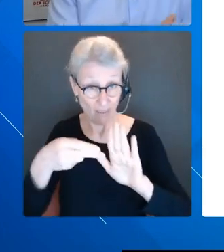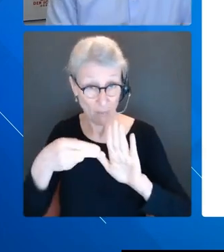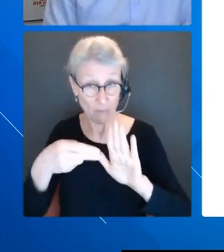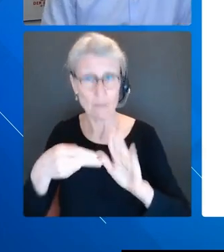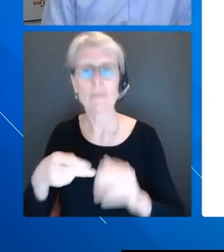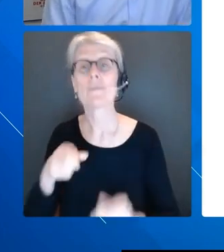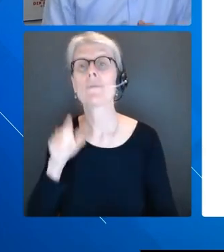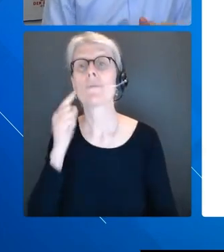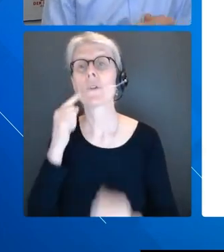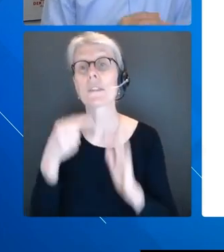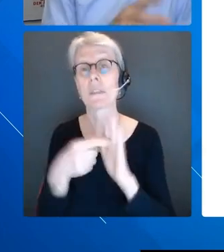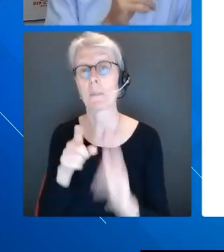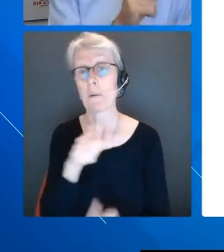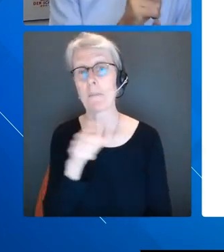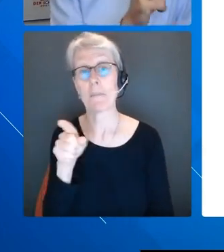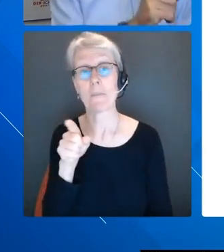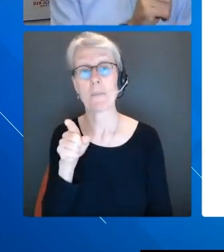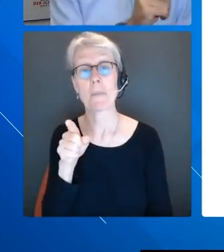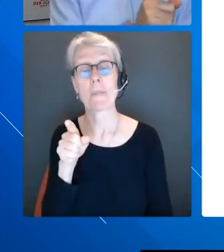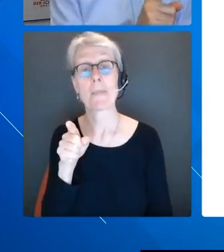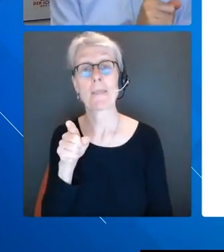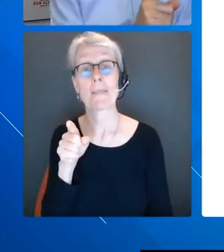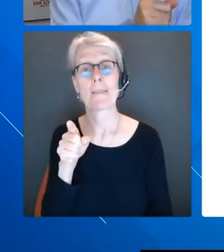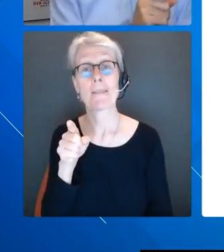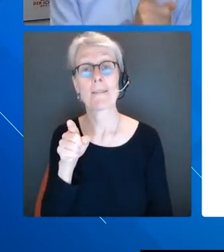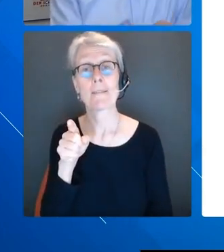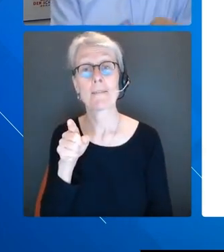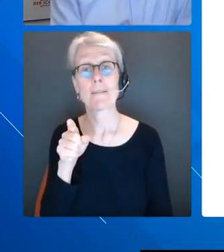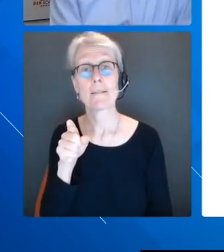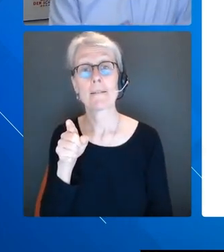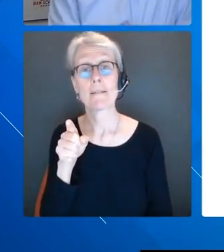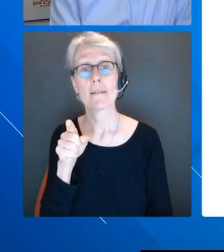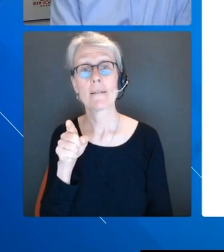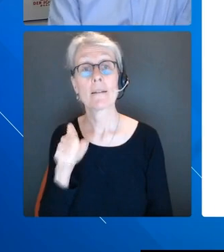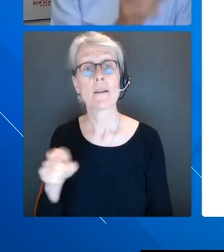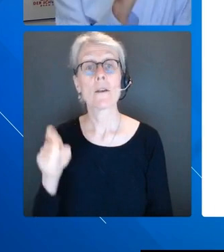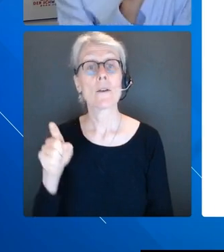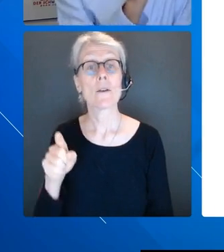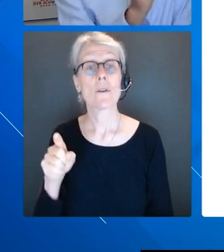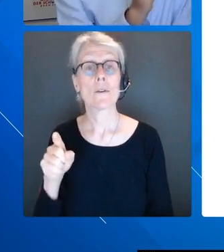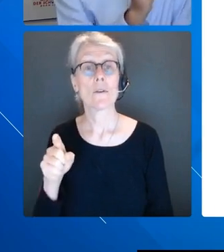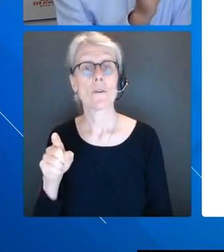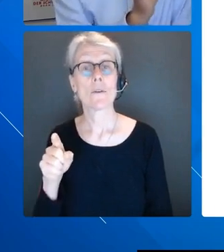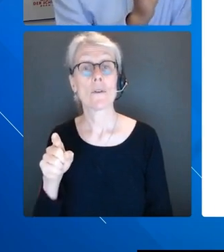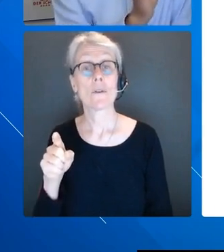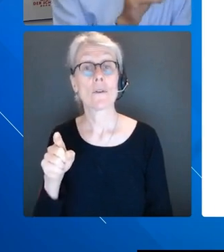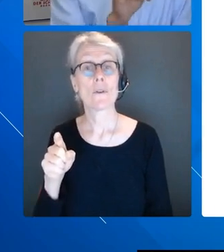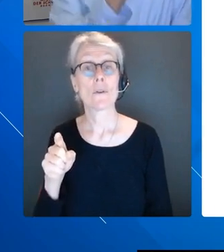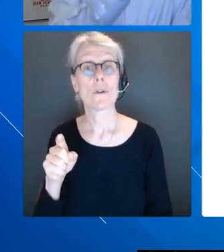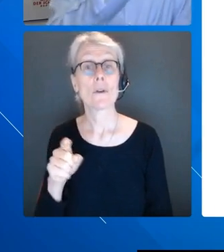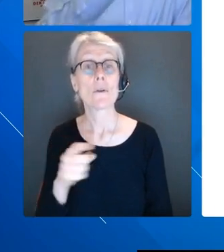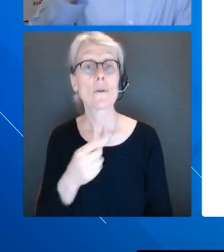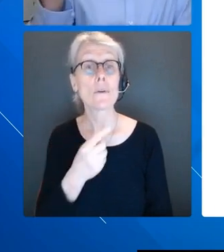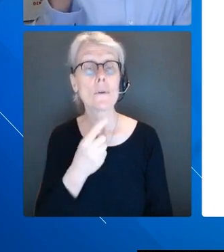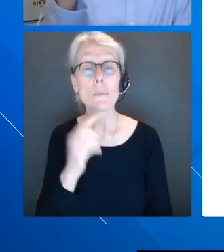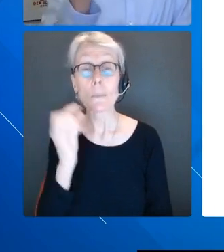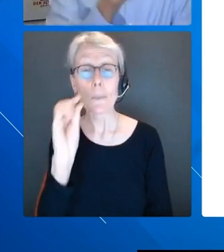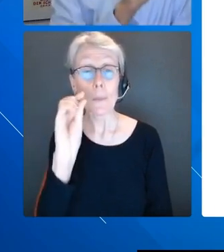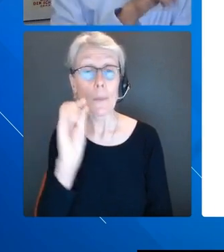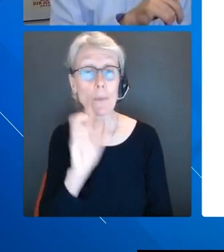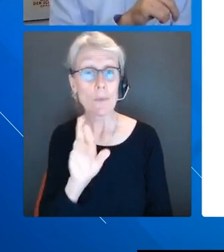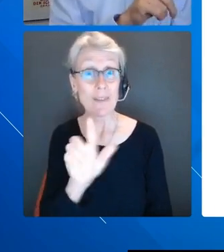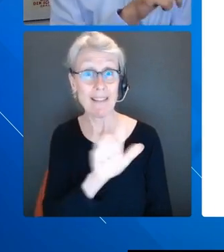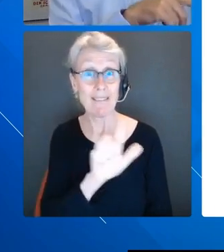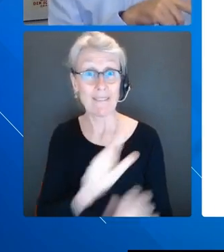sorry, there we go. When you make the click target, in this case, not just that tiny little radio button, make it the whole